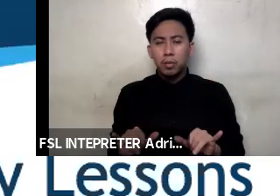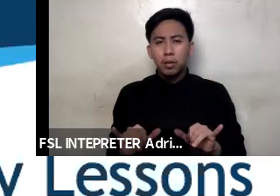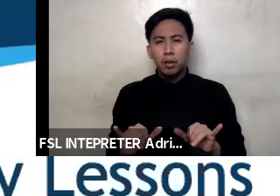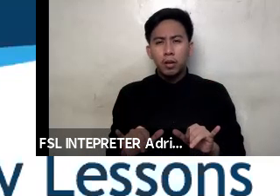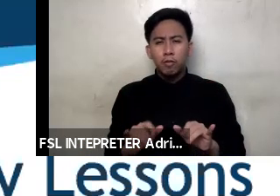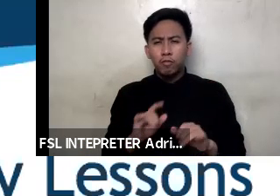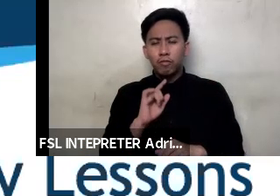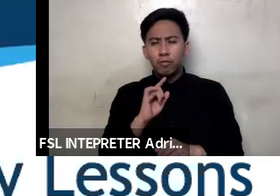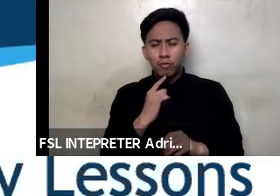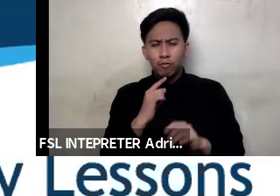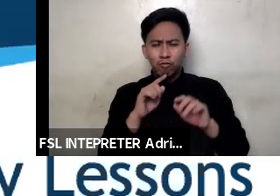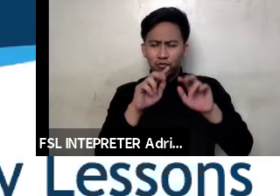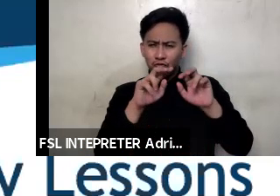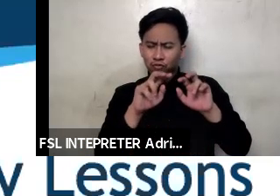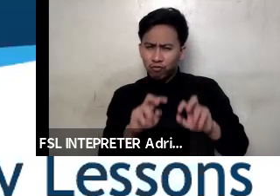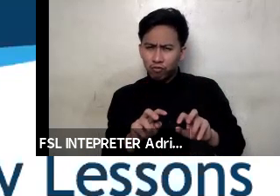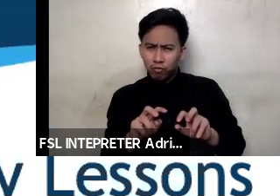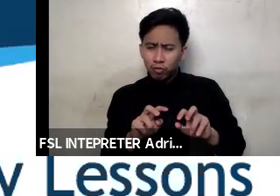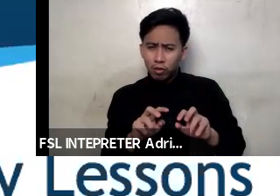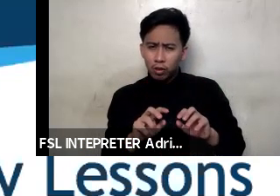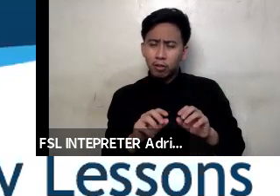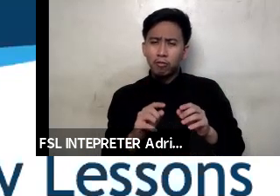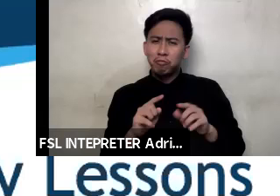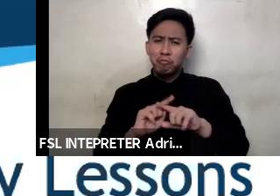the various determinants and barriers to